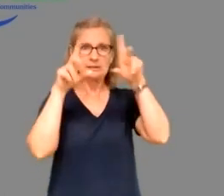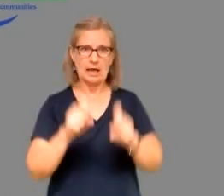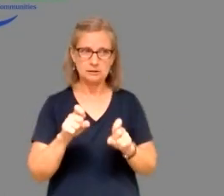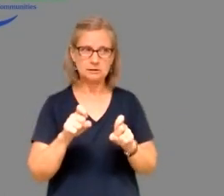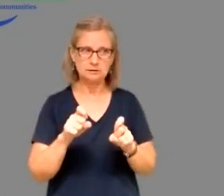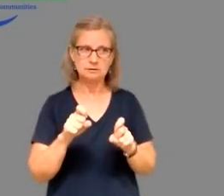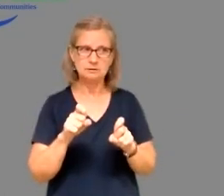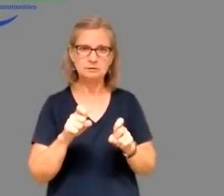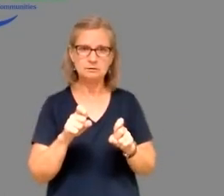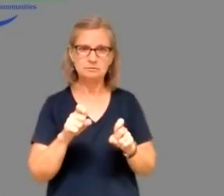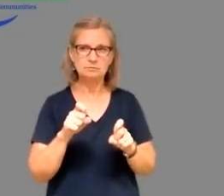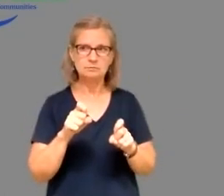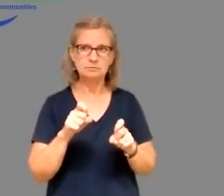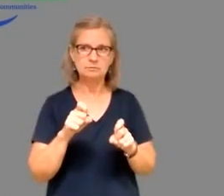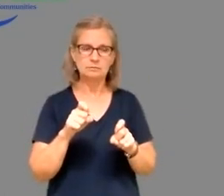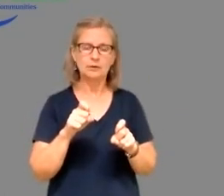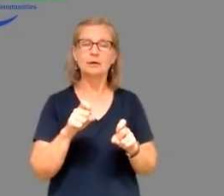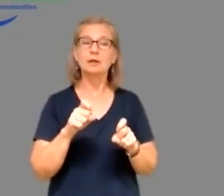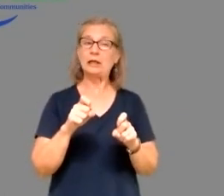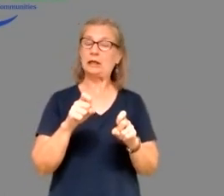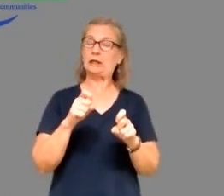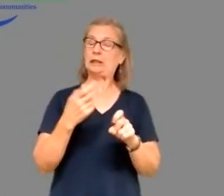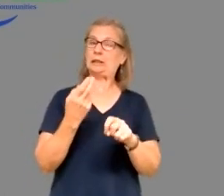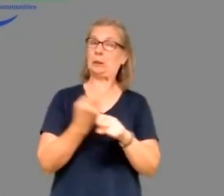As far as reusable,